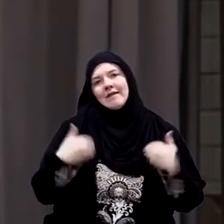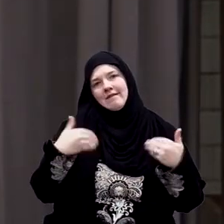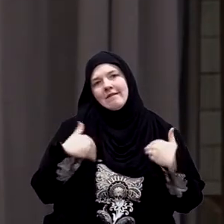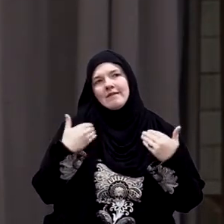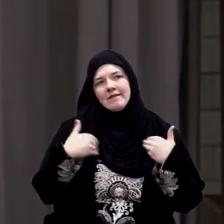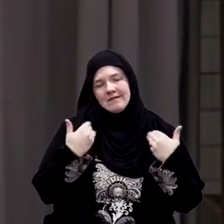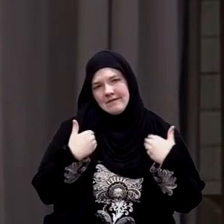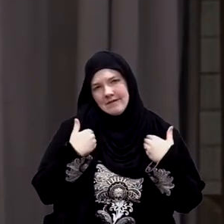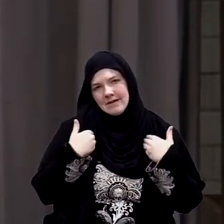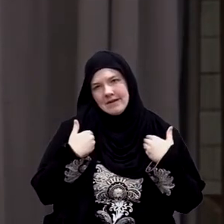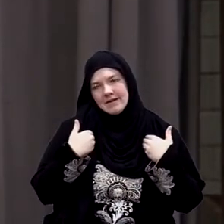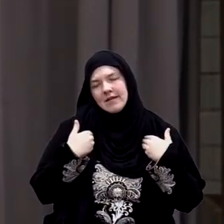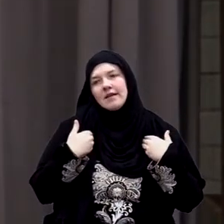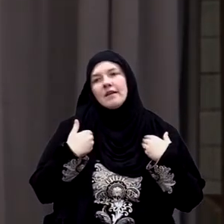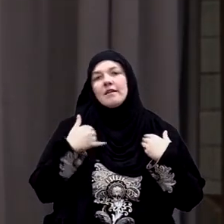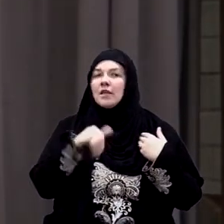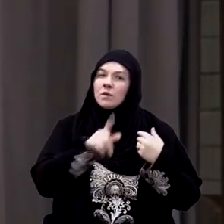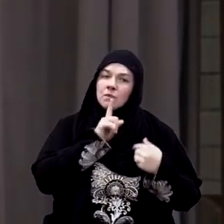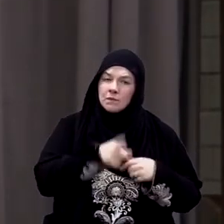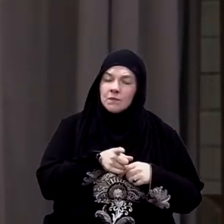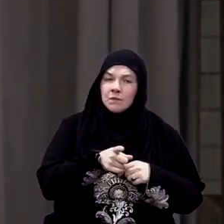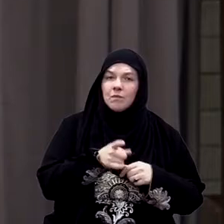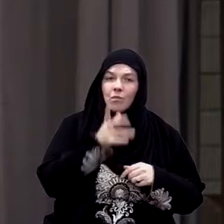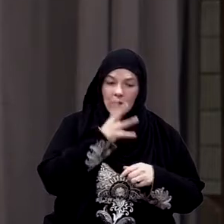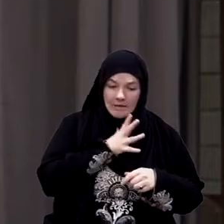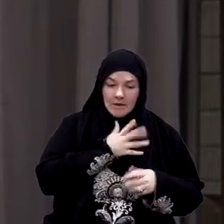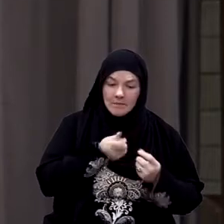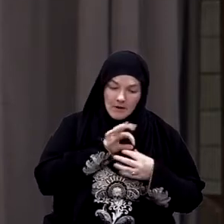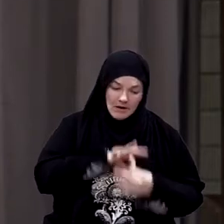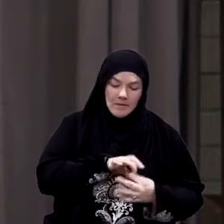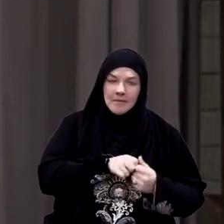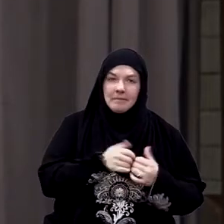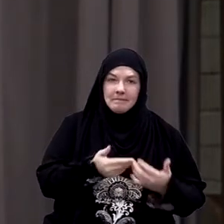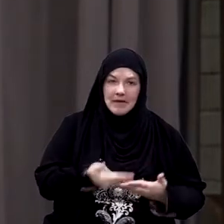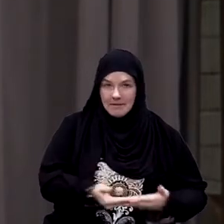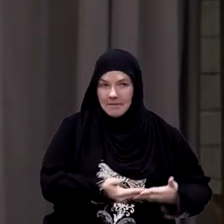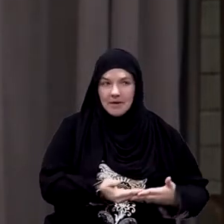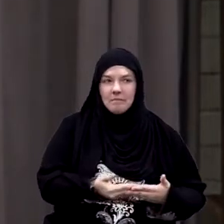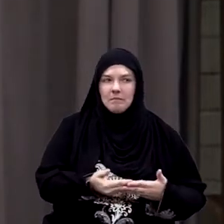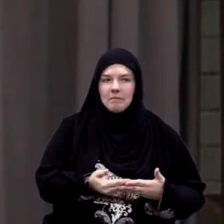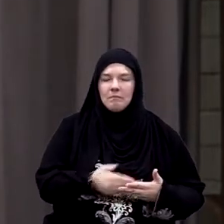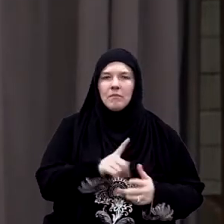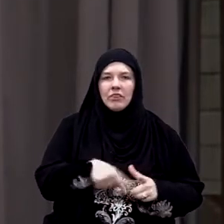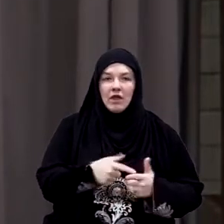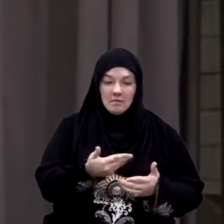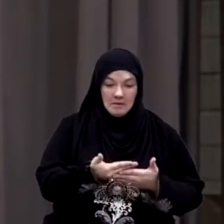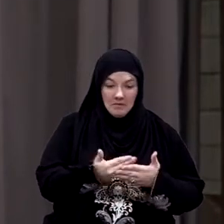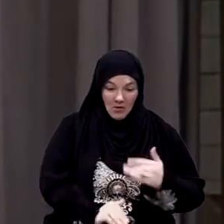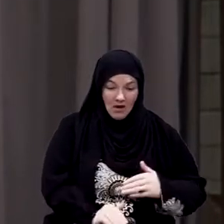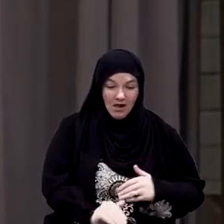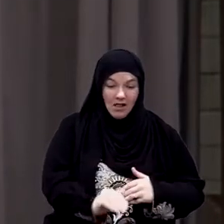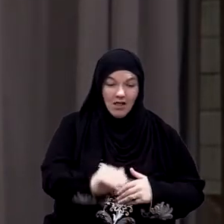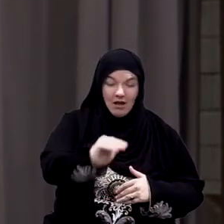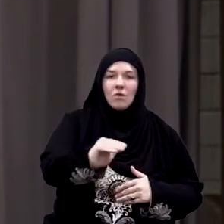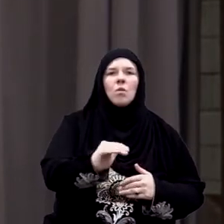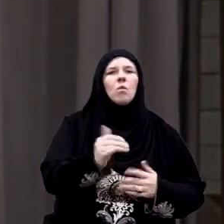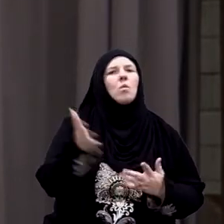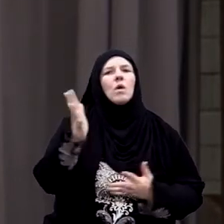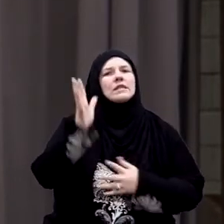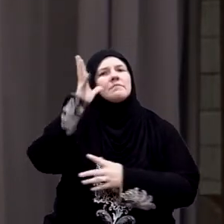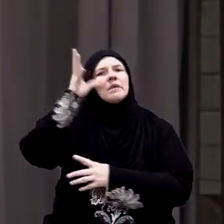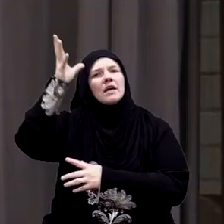young. That's true. But after that, what is your role? Even during that